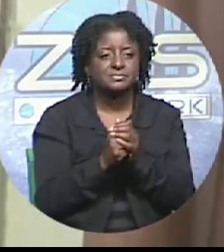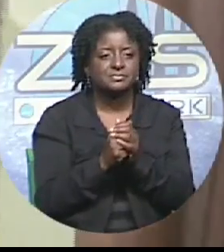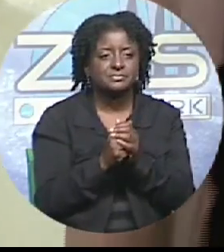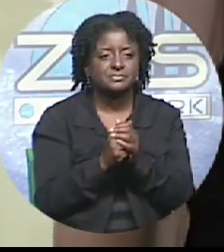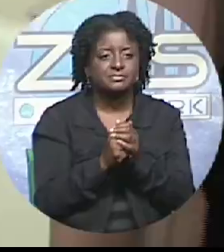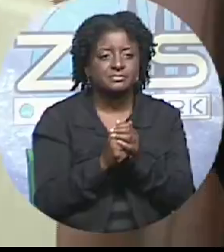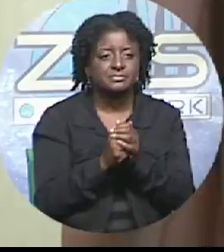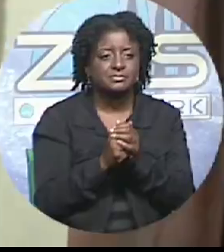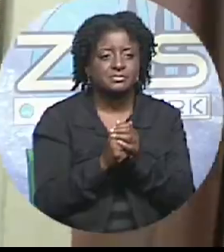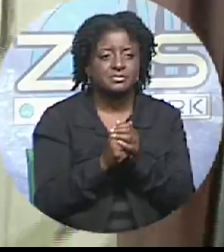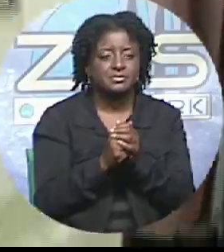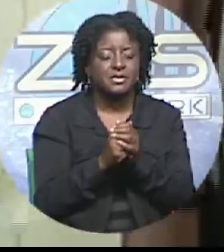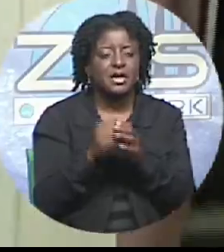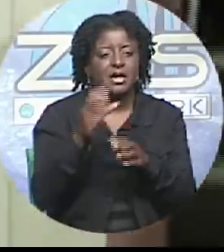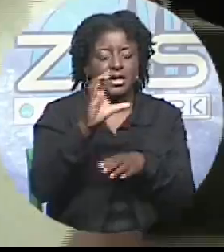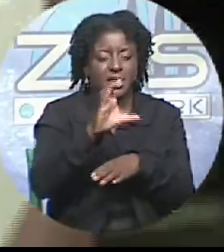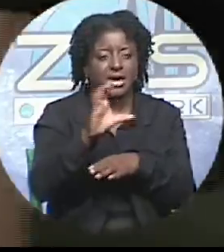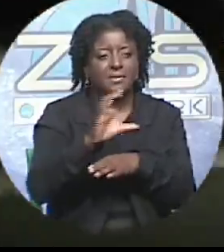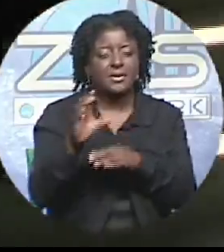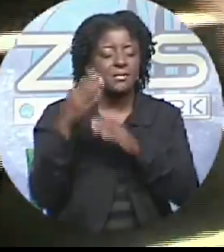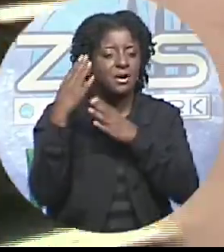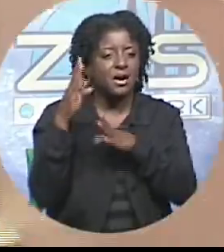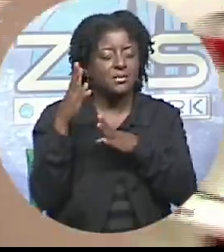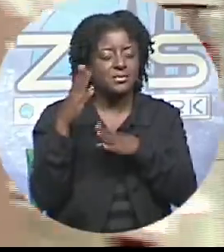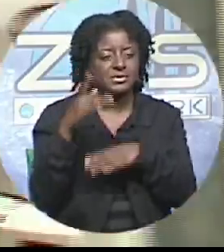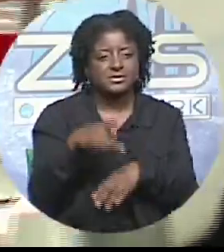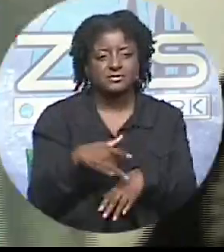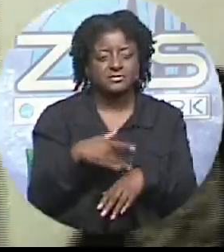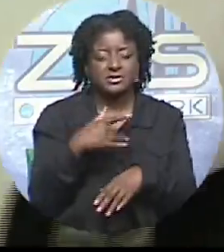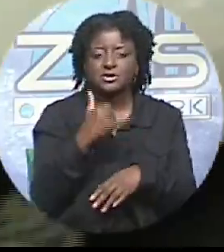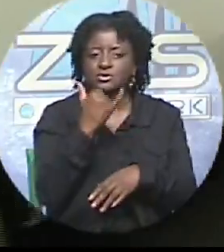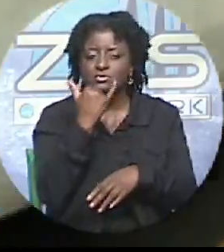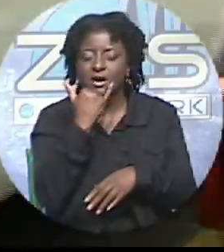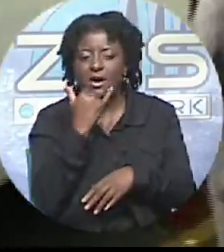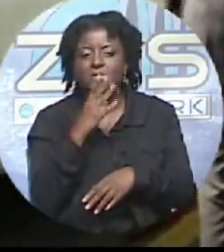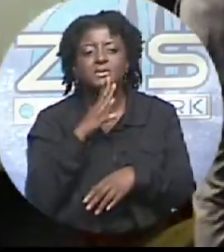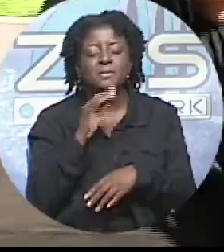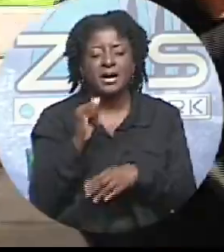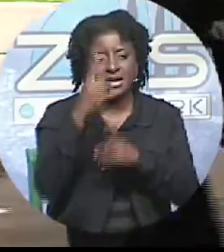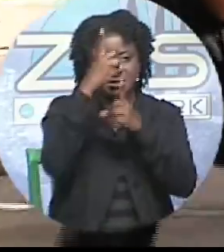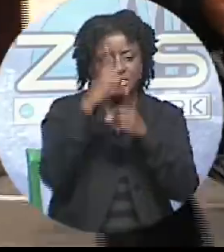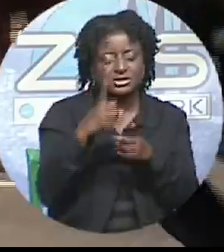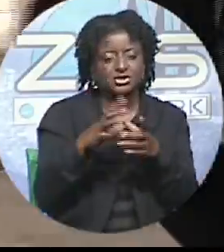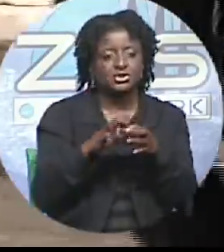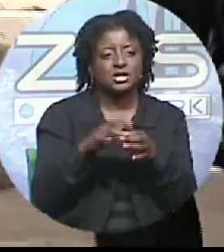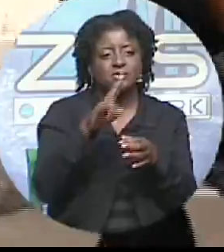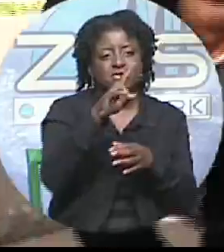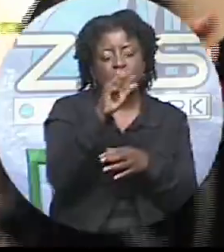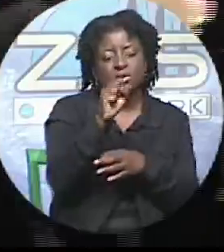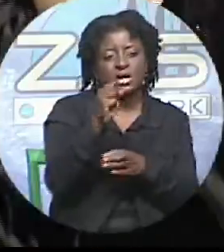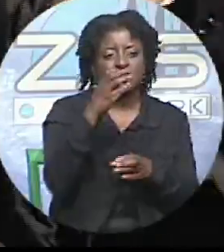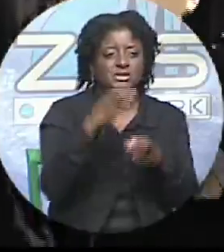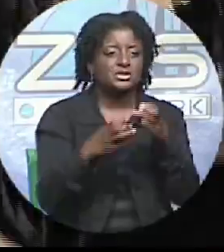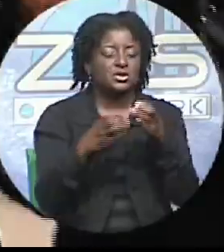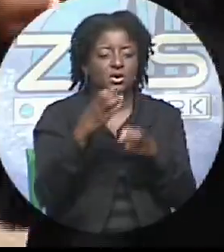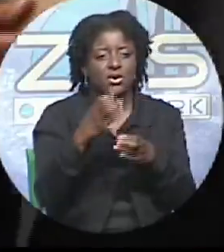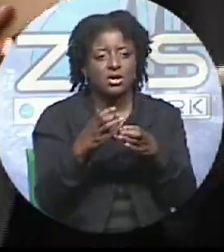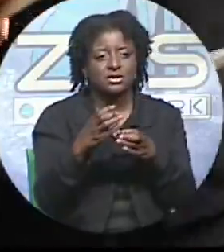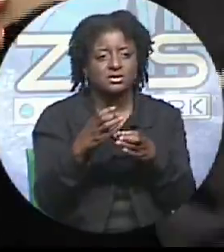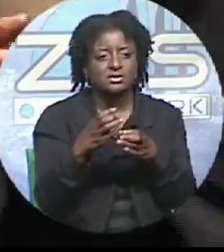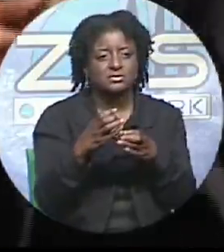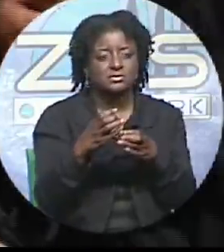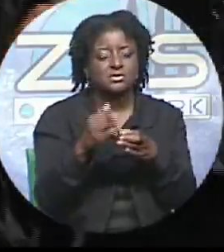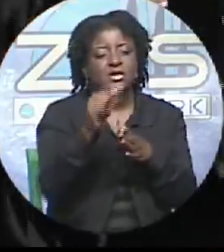feels disadvantaged by the decision of the U.S. court and asked for the application to be dismissed. Representative for the China